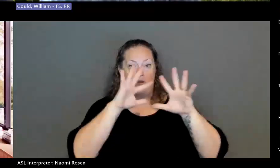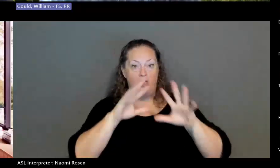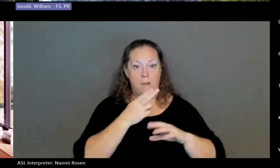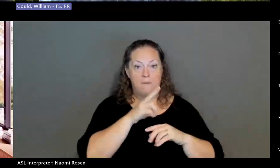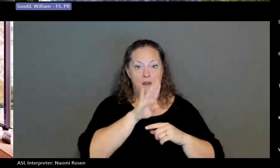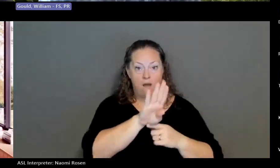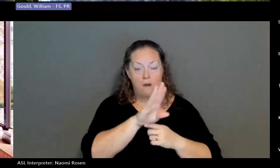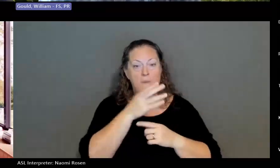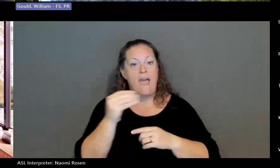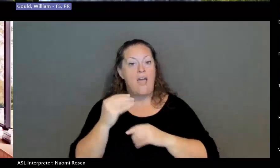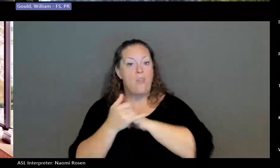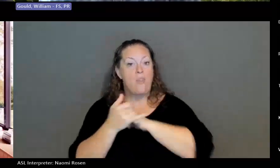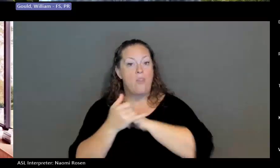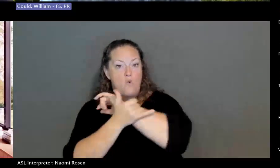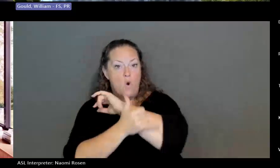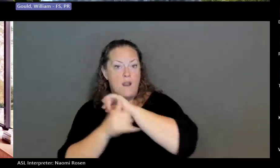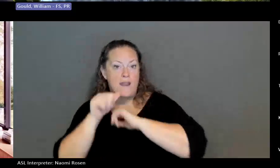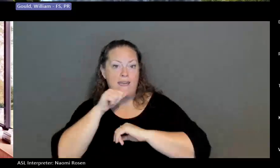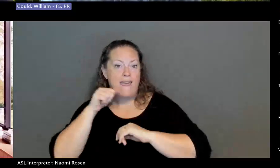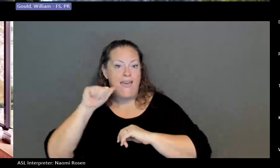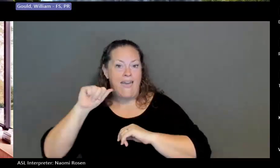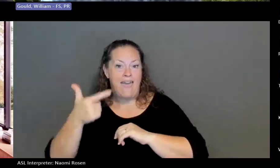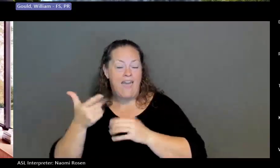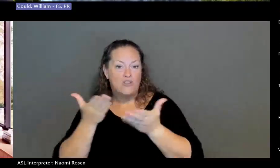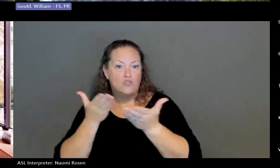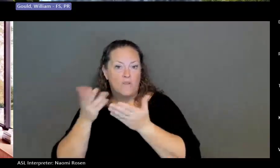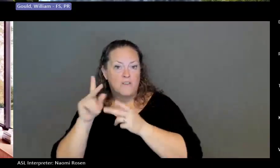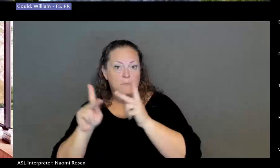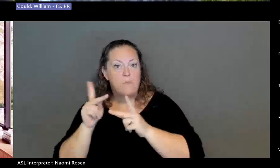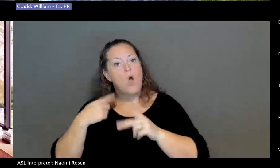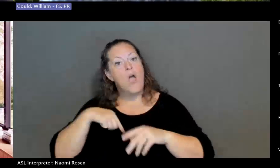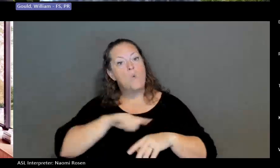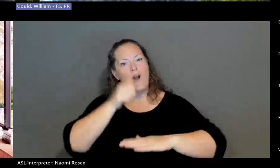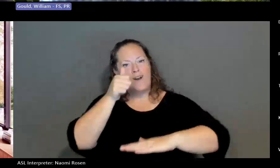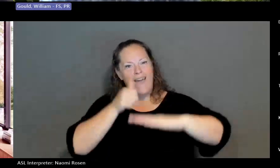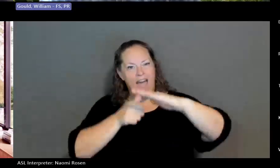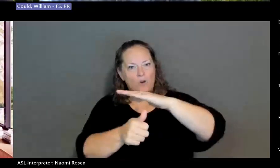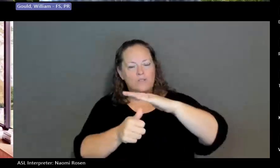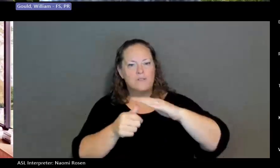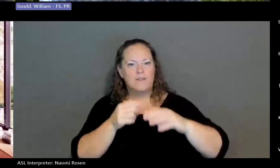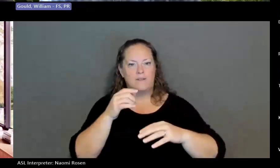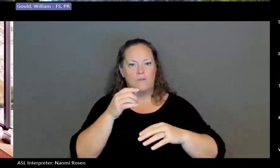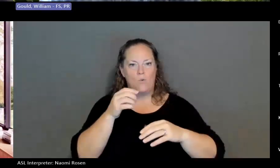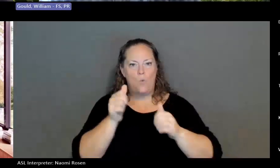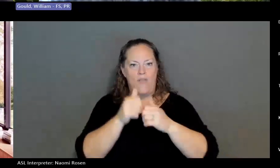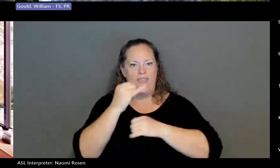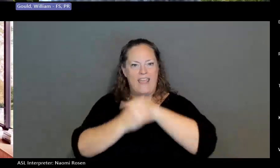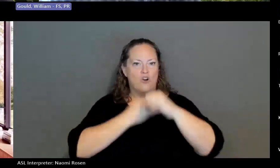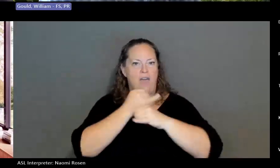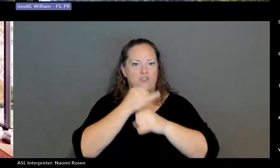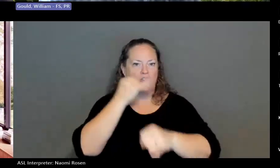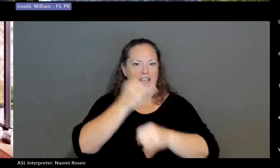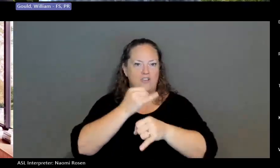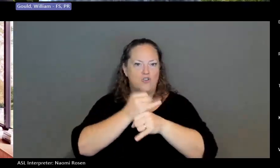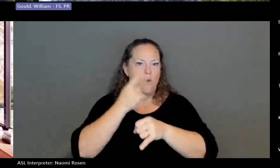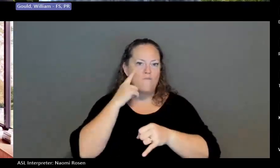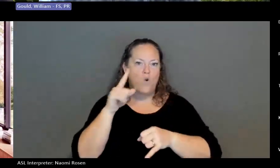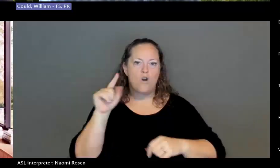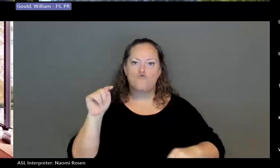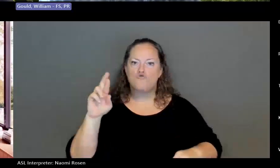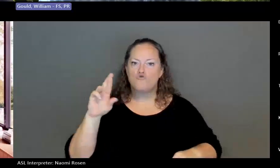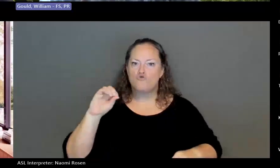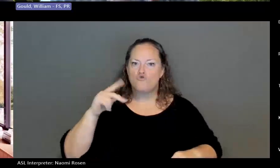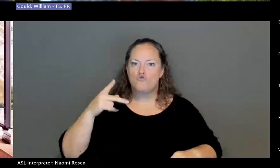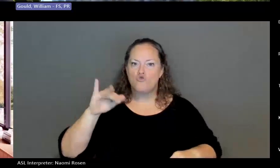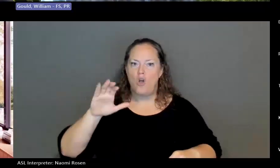Service folks, and we're also housed at, as Keith mentioned, at the International Institute of Tropical Forestry in San Juan, Puerto